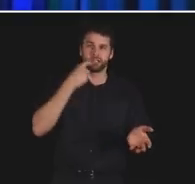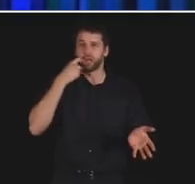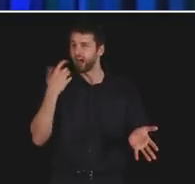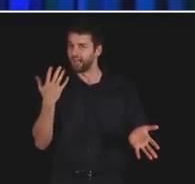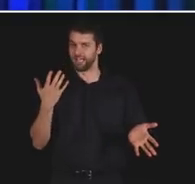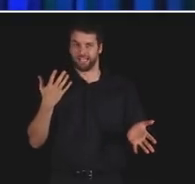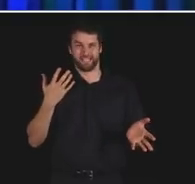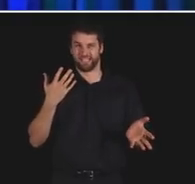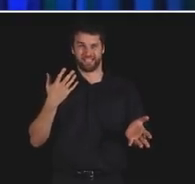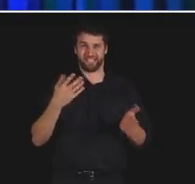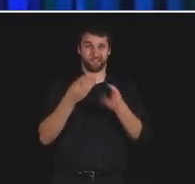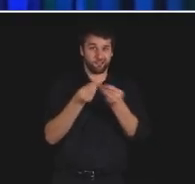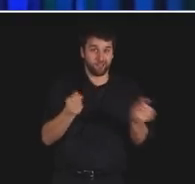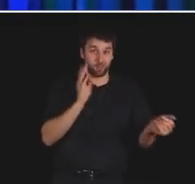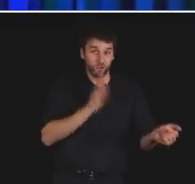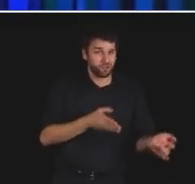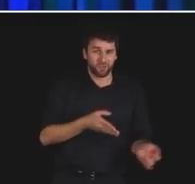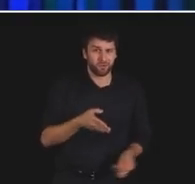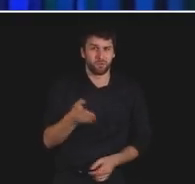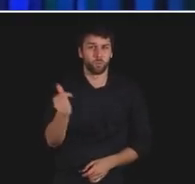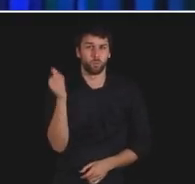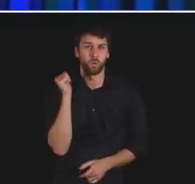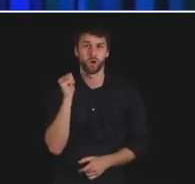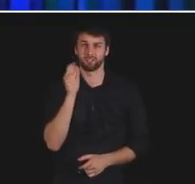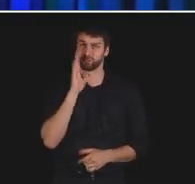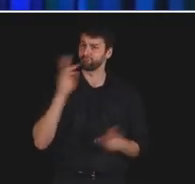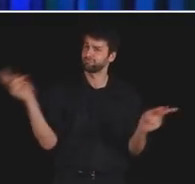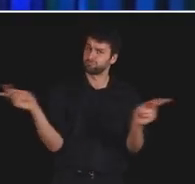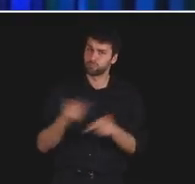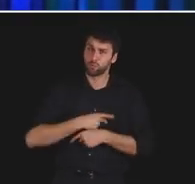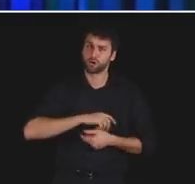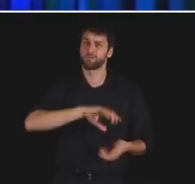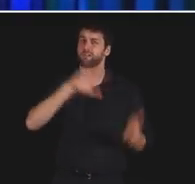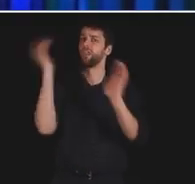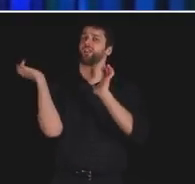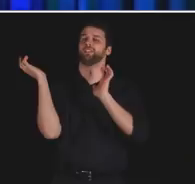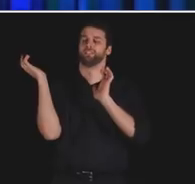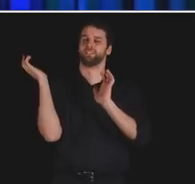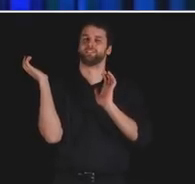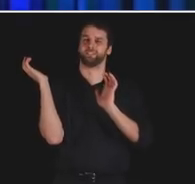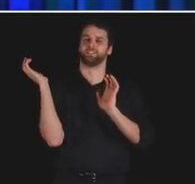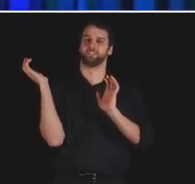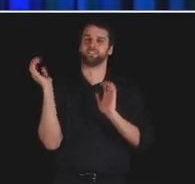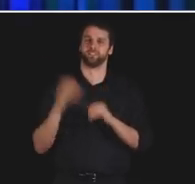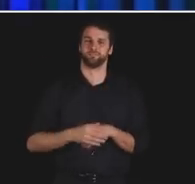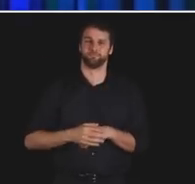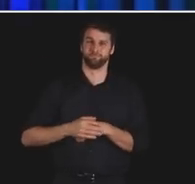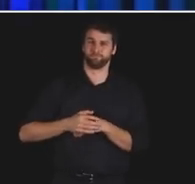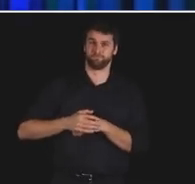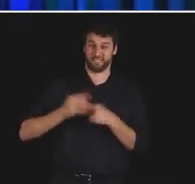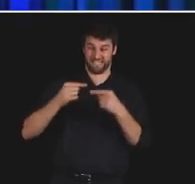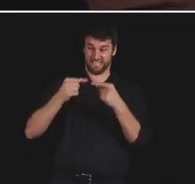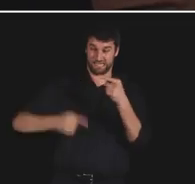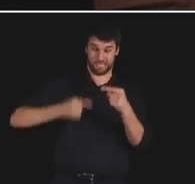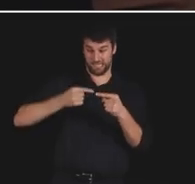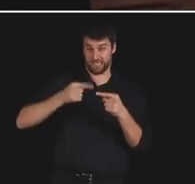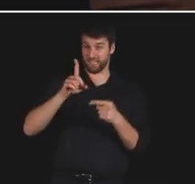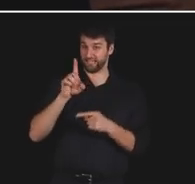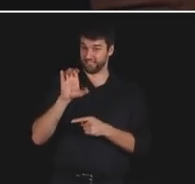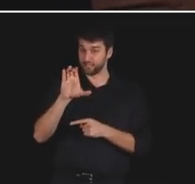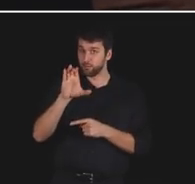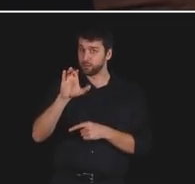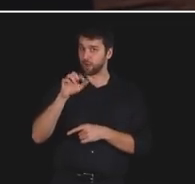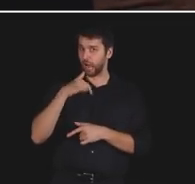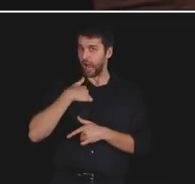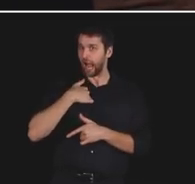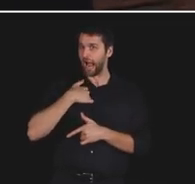go away. It's just going to mess you up even worse than you were before. And so by the end of this year, when December came around, psychologically speaking, I